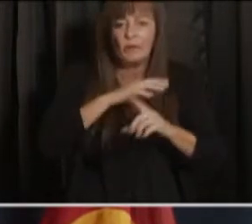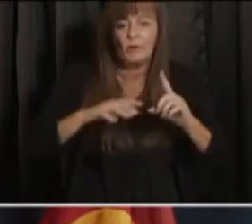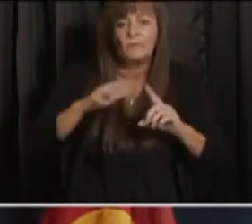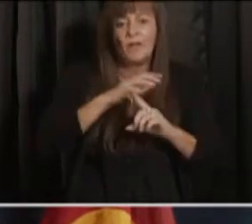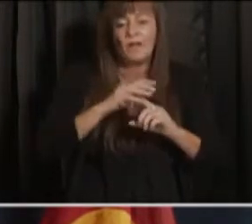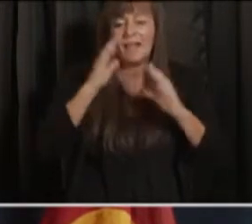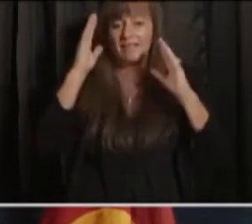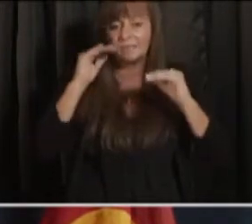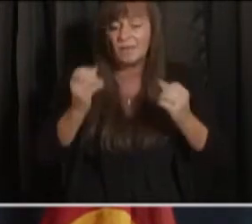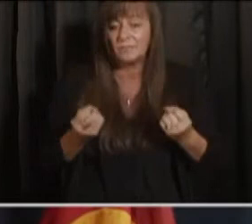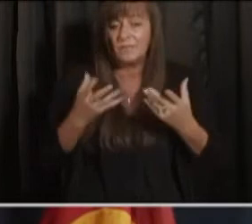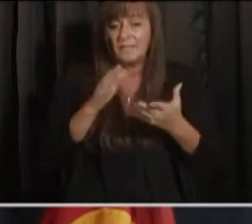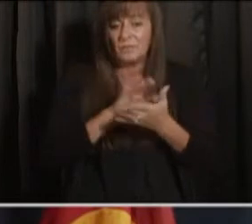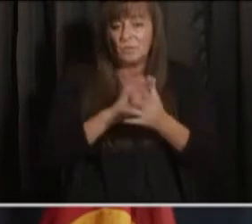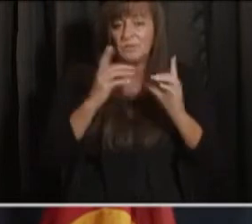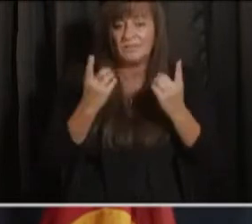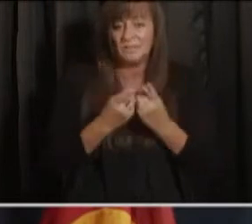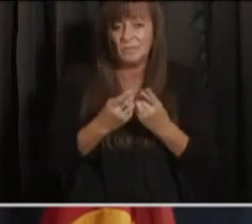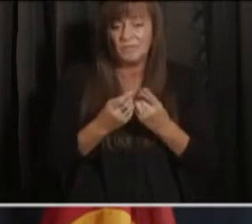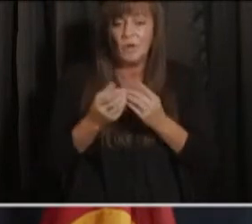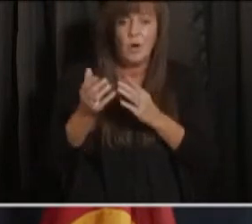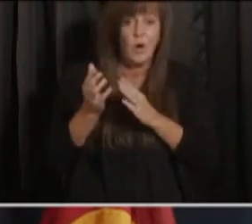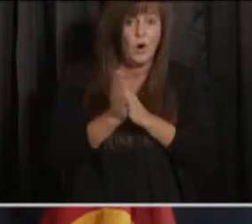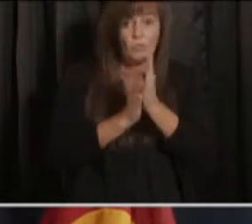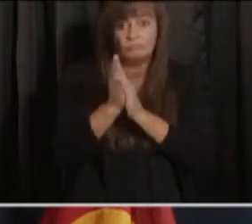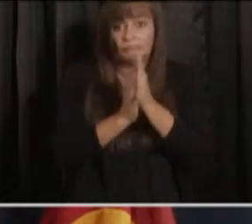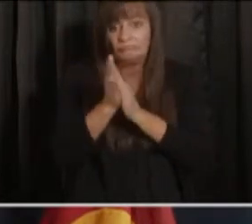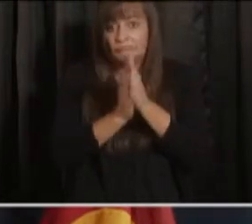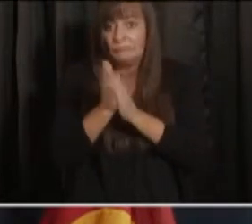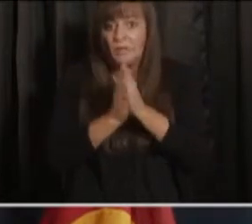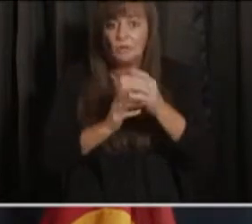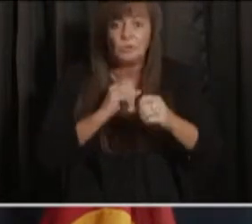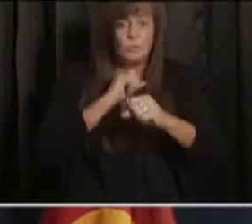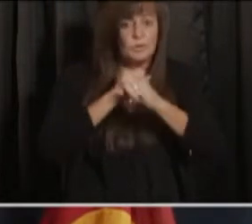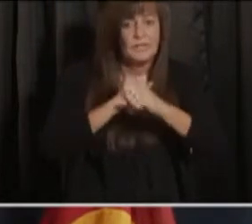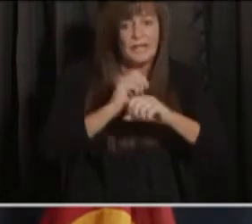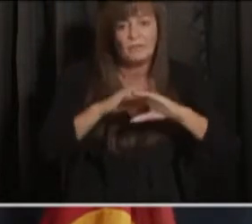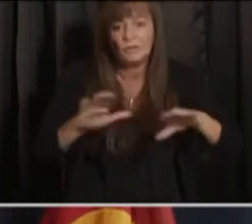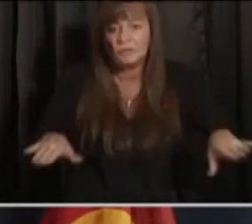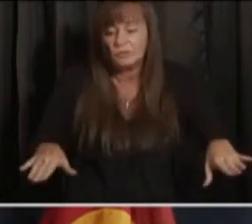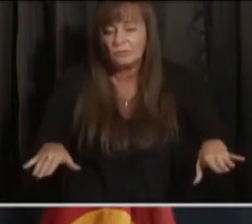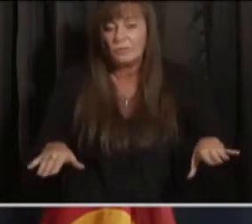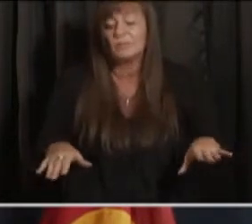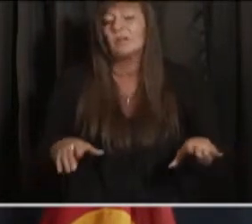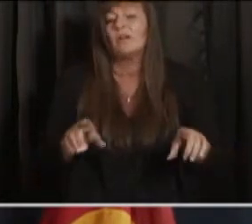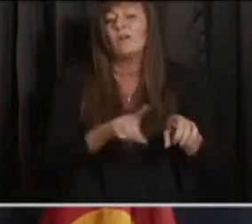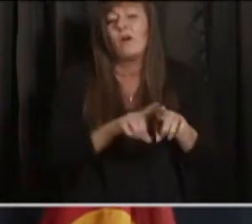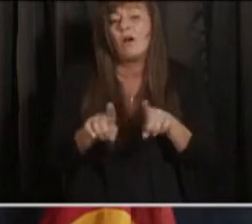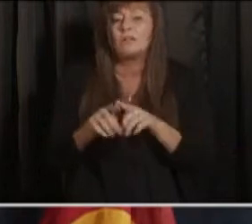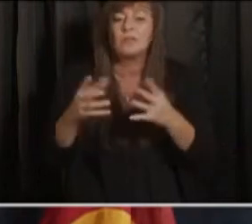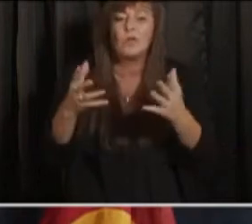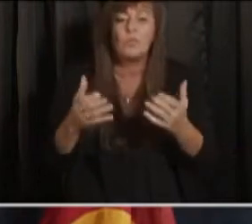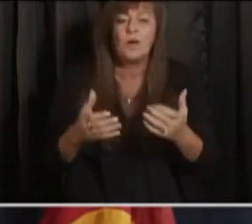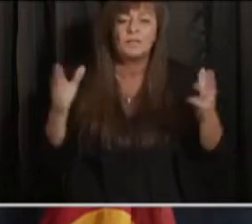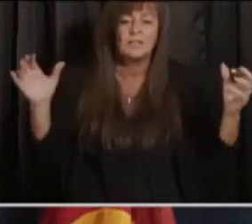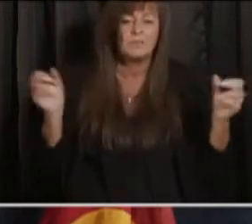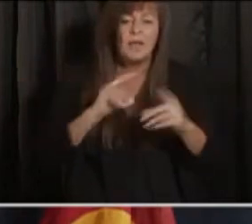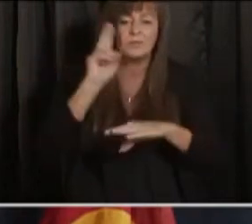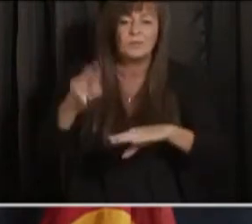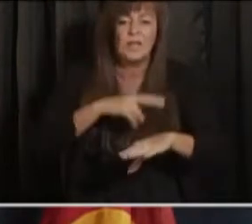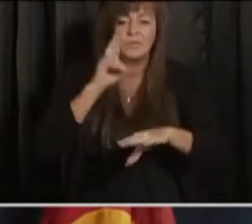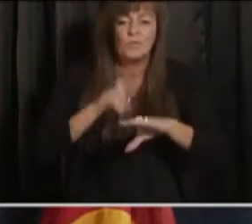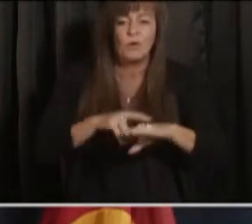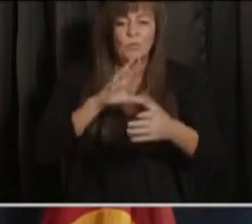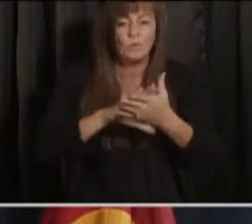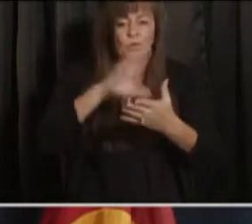many school districts are eager to do that. They're eager to get kids protected, and they're also eager to move forward with a more normal learning environment.